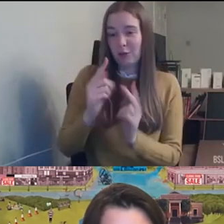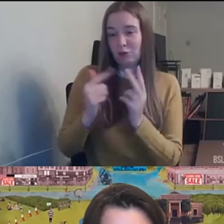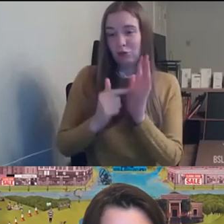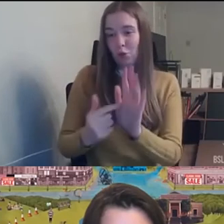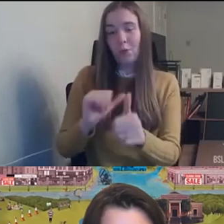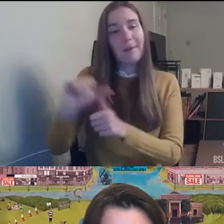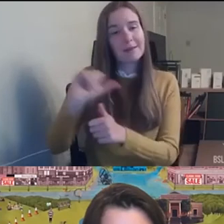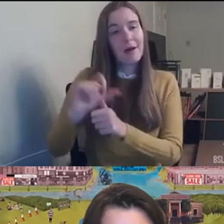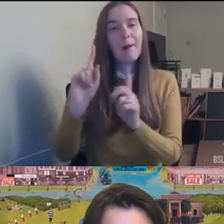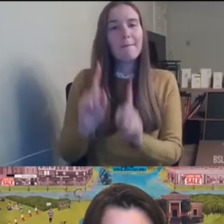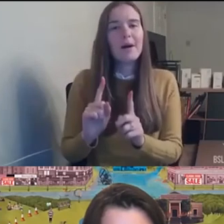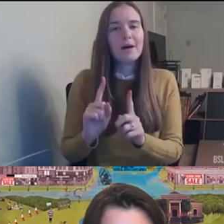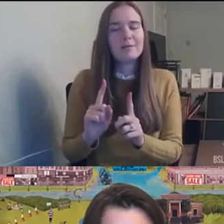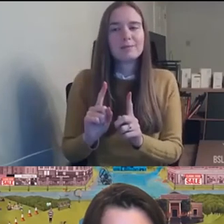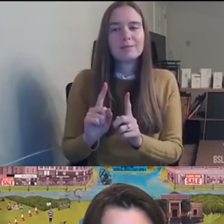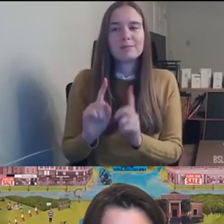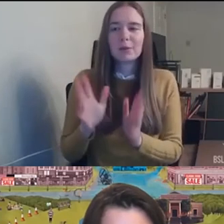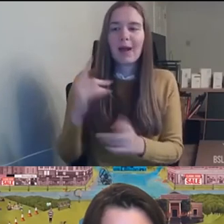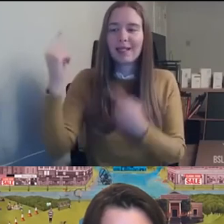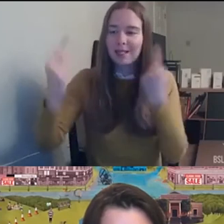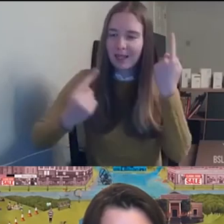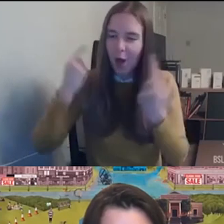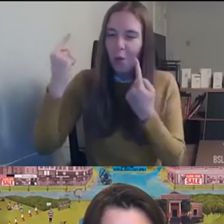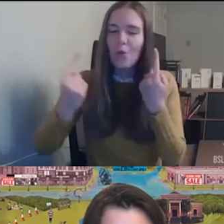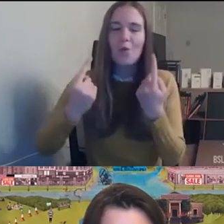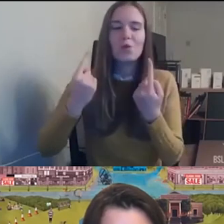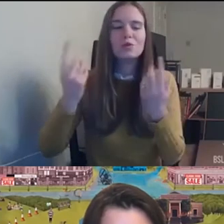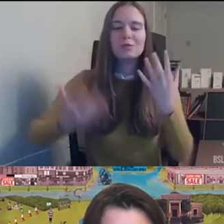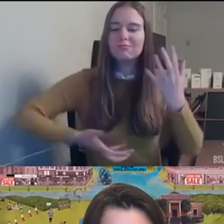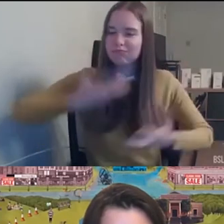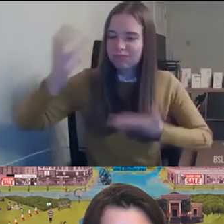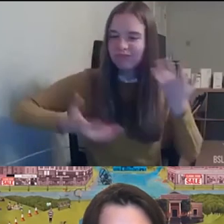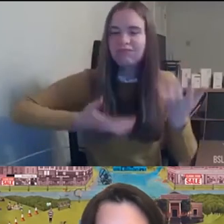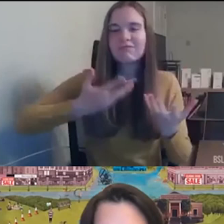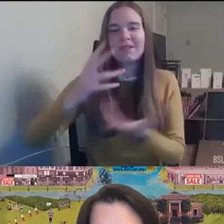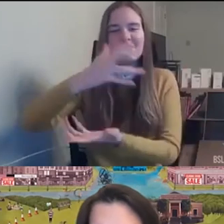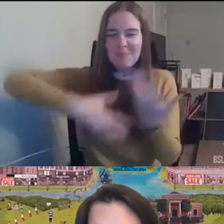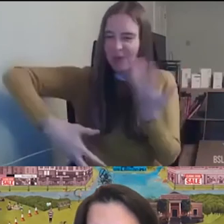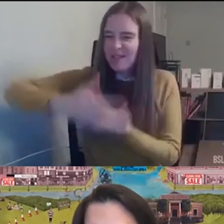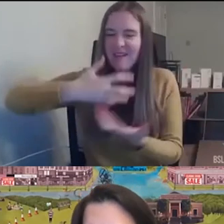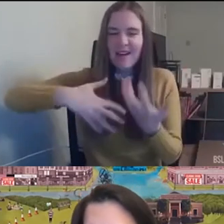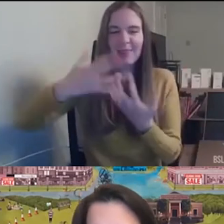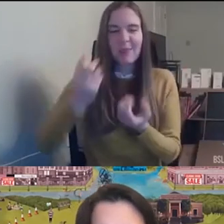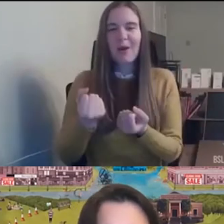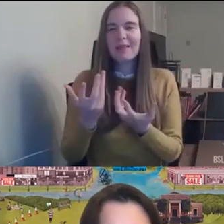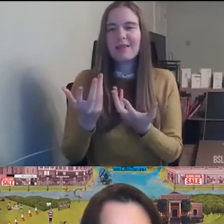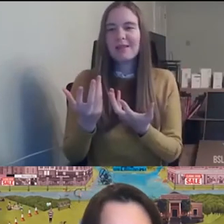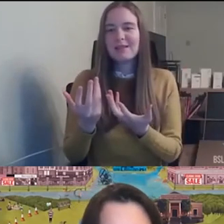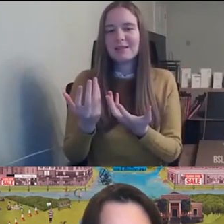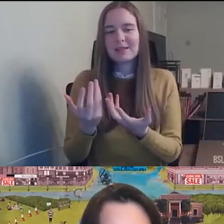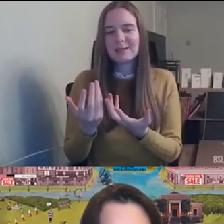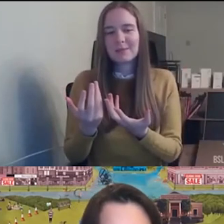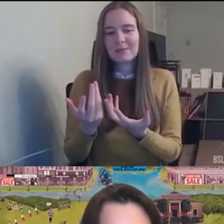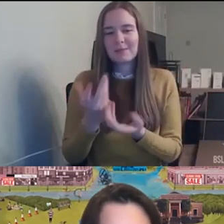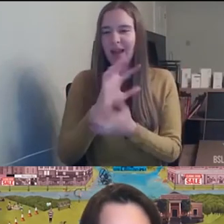loud and rambunctious and messy, you know, it's got this kind of dressing face and everything scorched and it